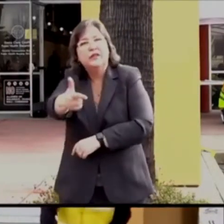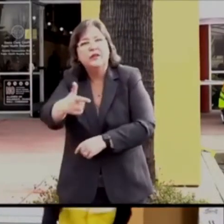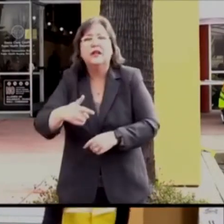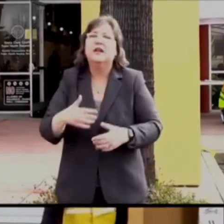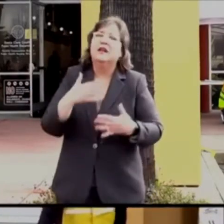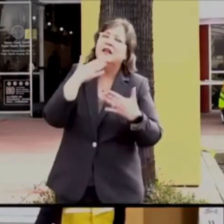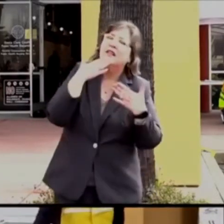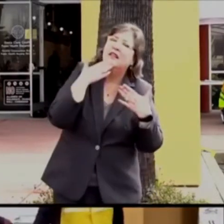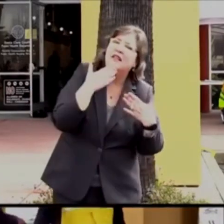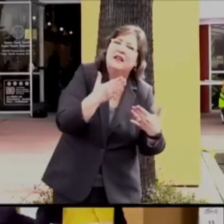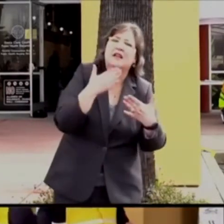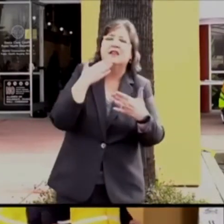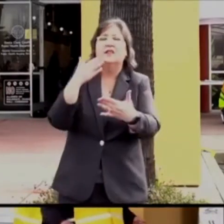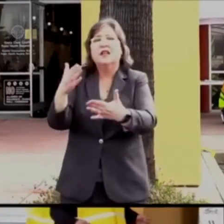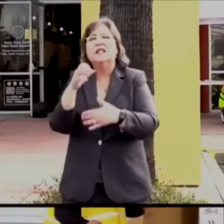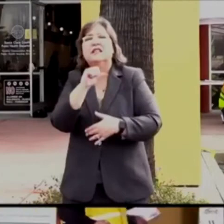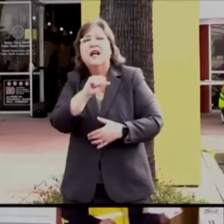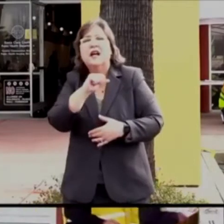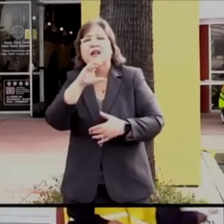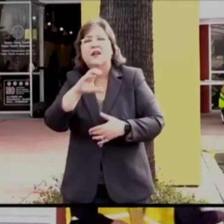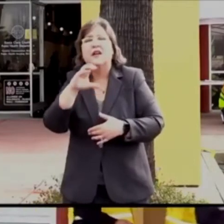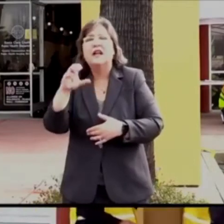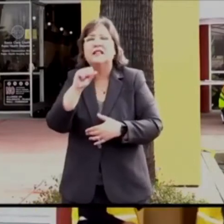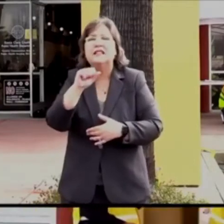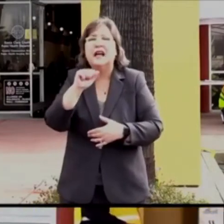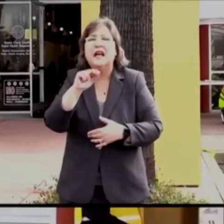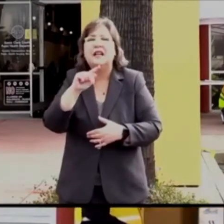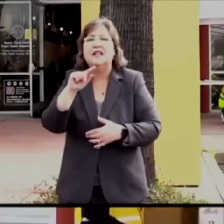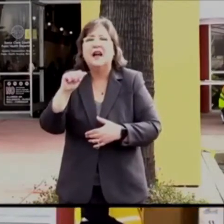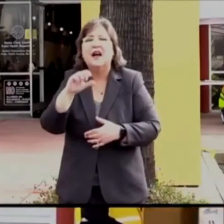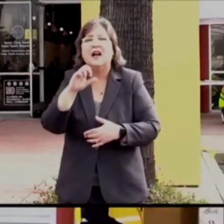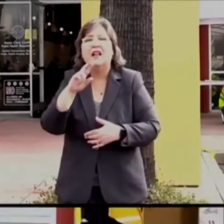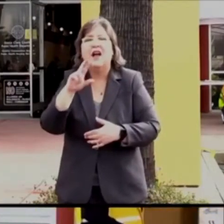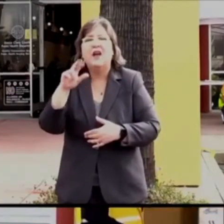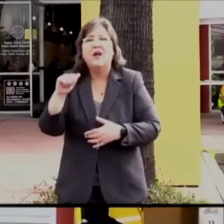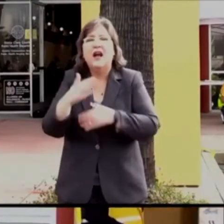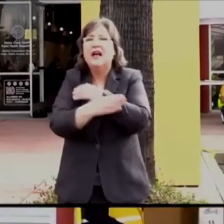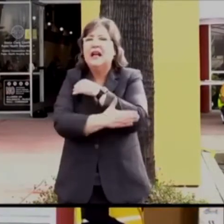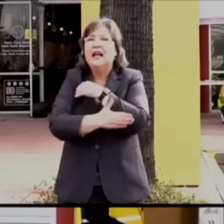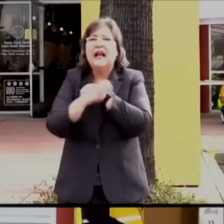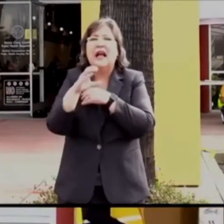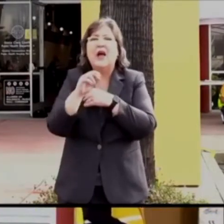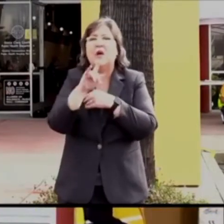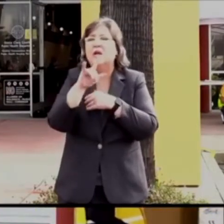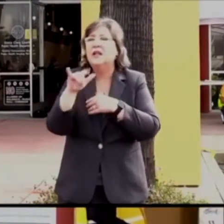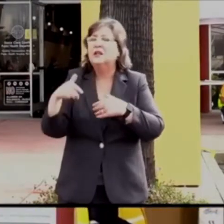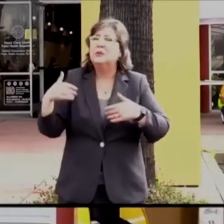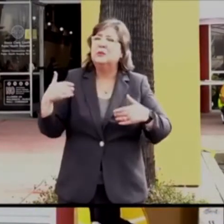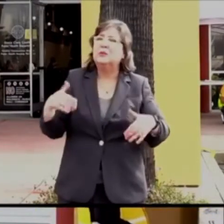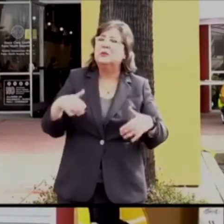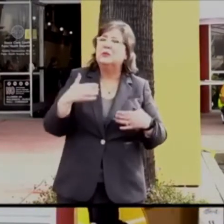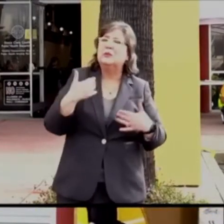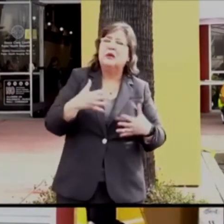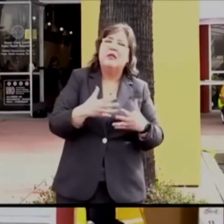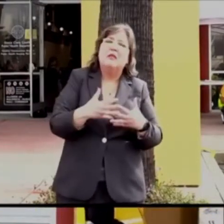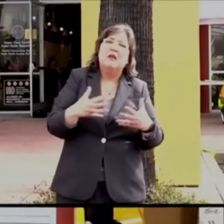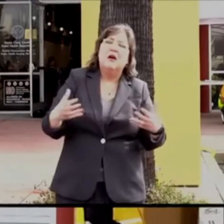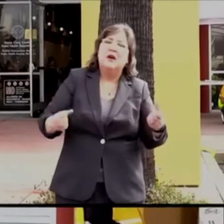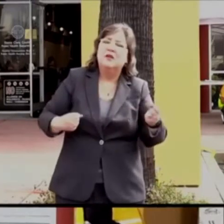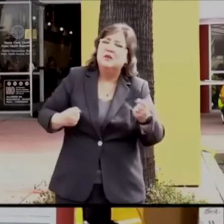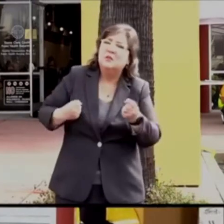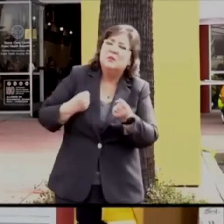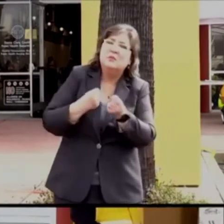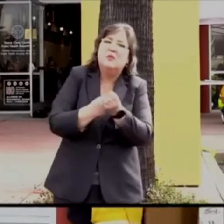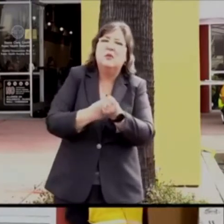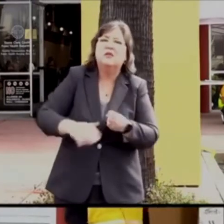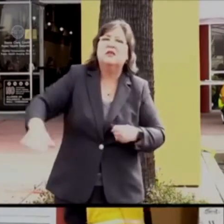unwavering community support in these very trying times. We've climbed many mountains in our trek to alleviate the